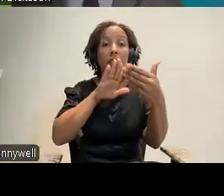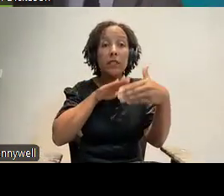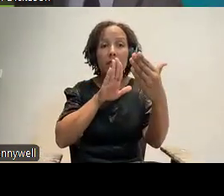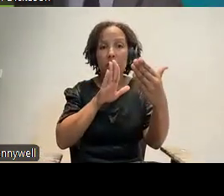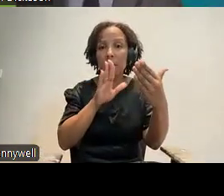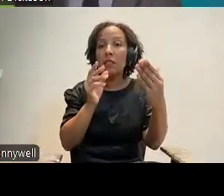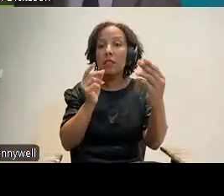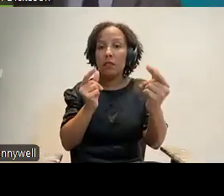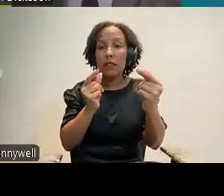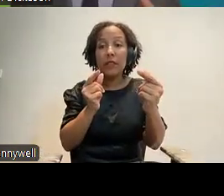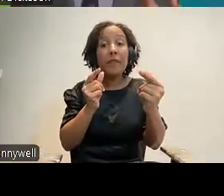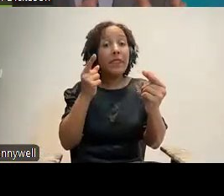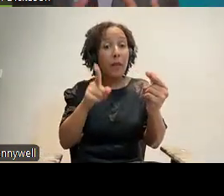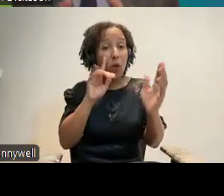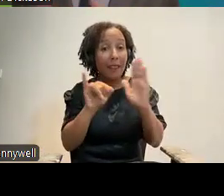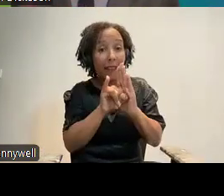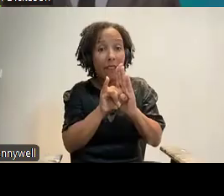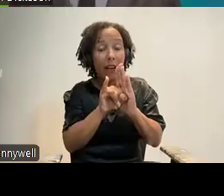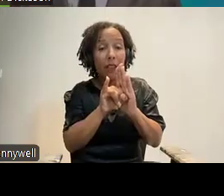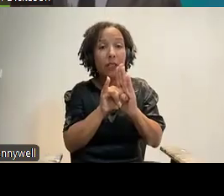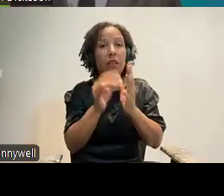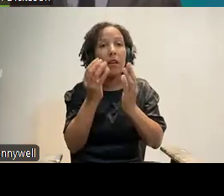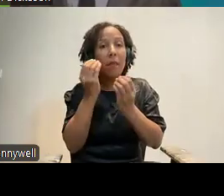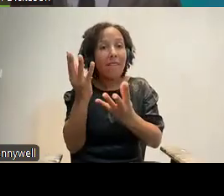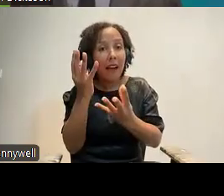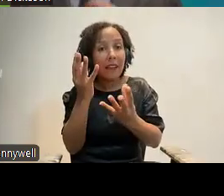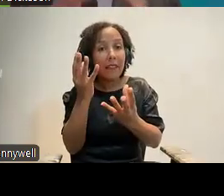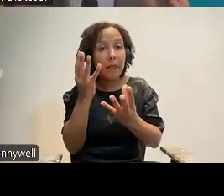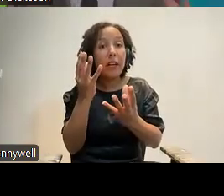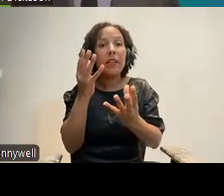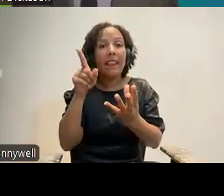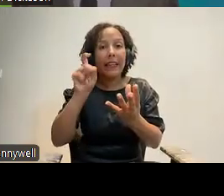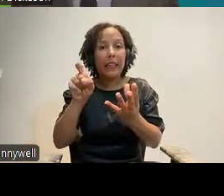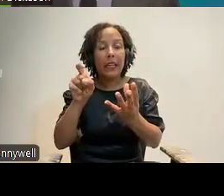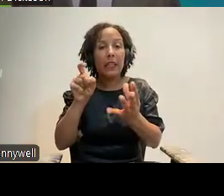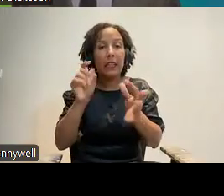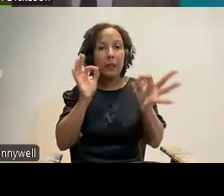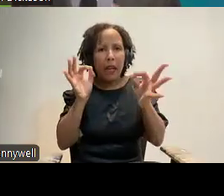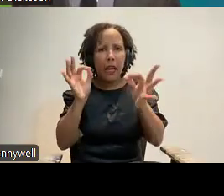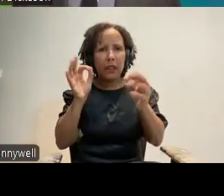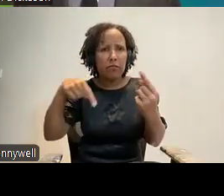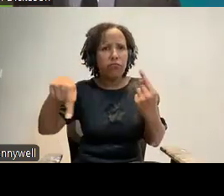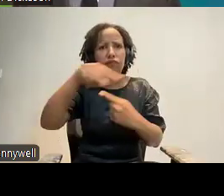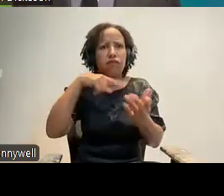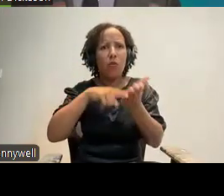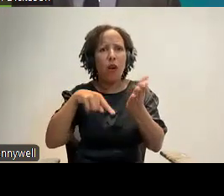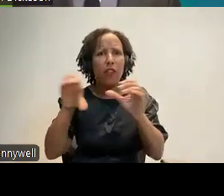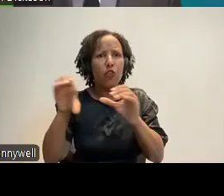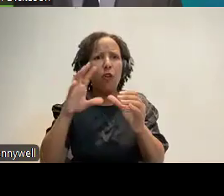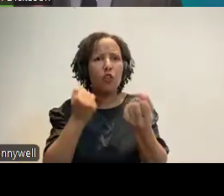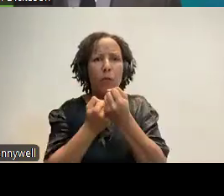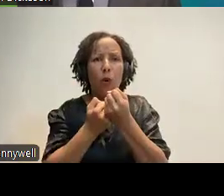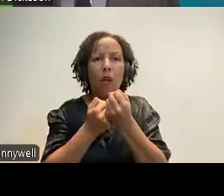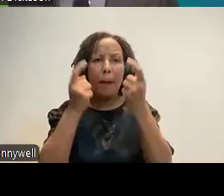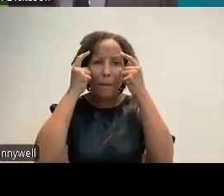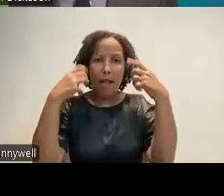we identify the individual, and then providing that follow-up care that they need and that wraparound care so that we can support both their mental health and